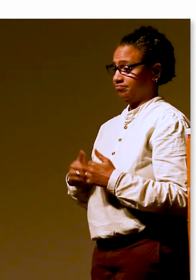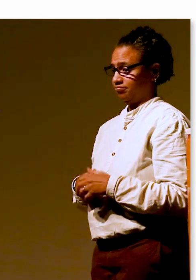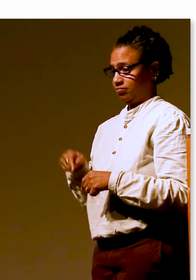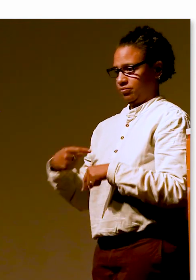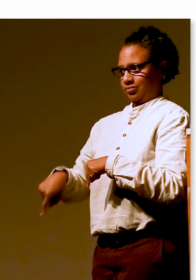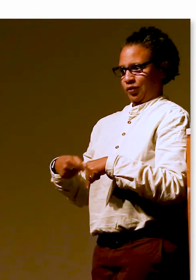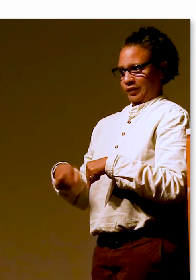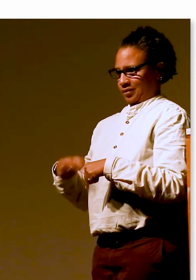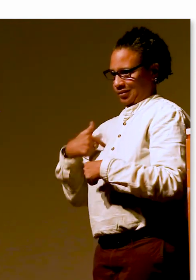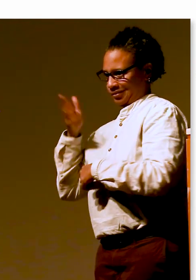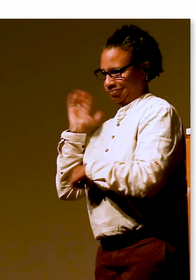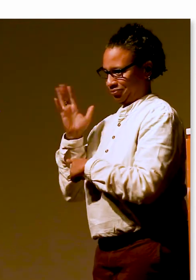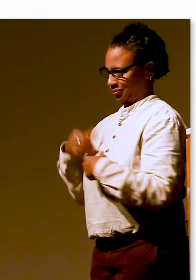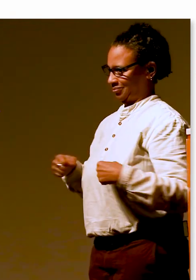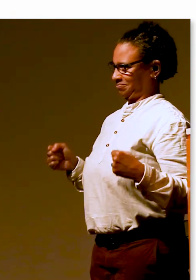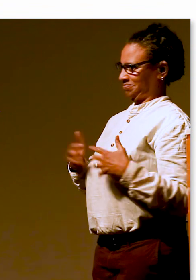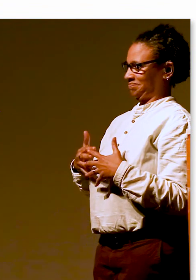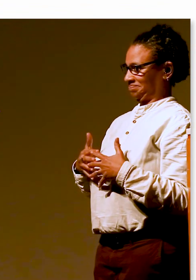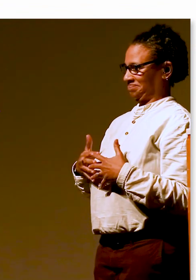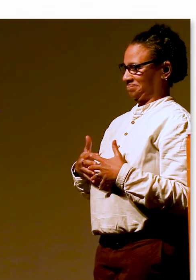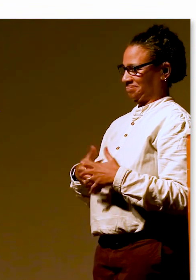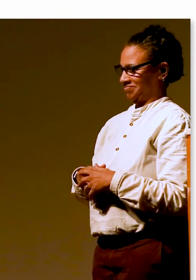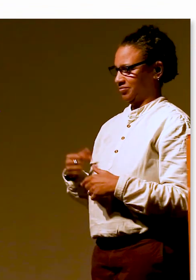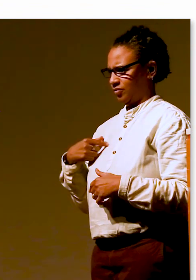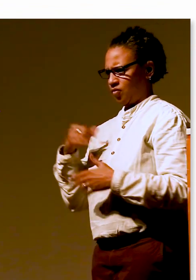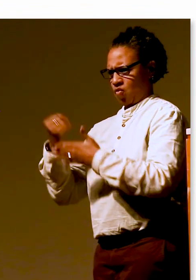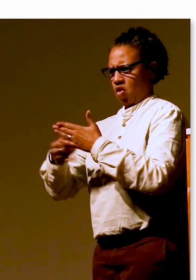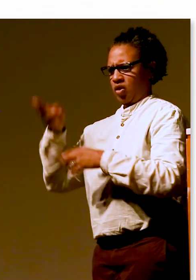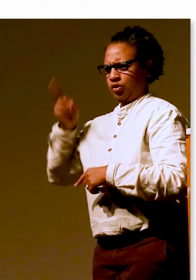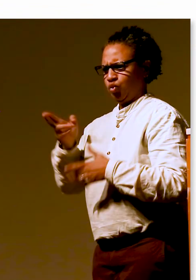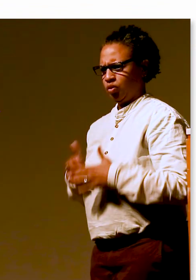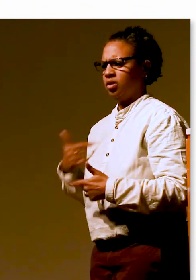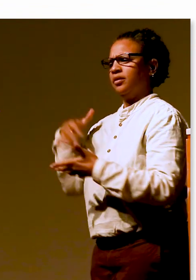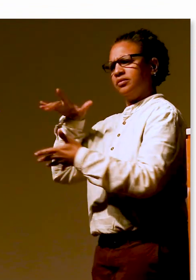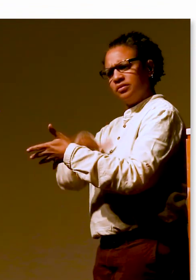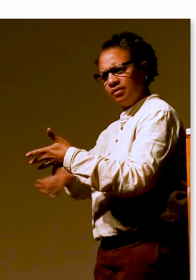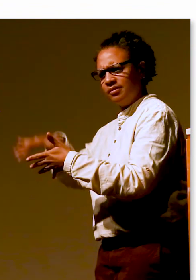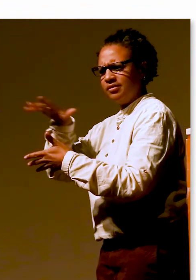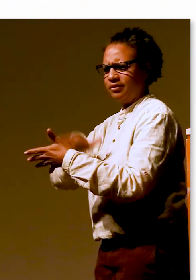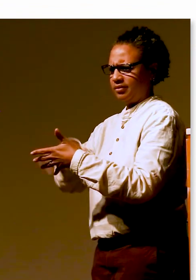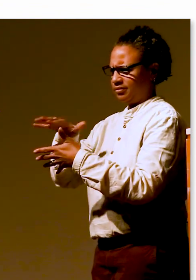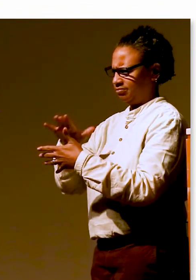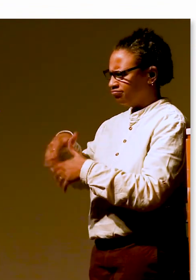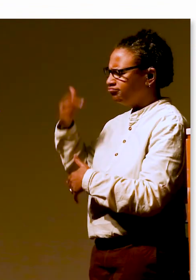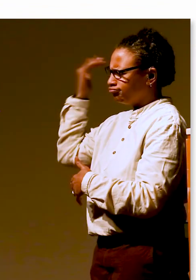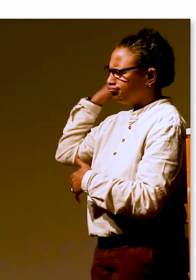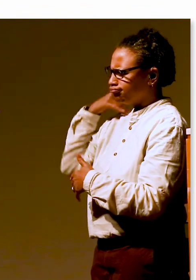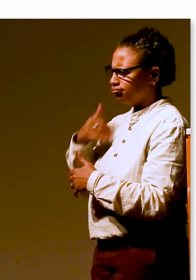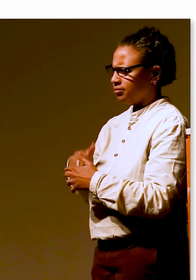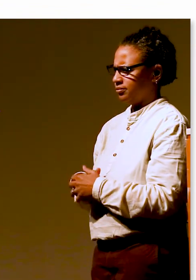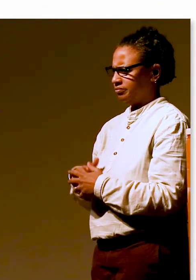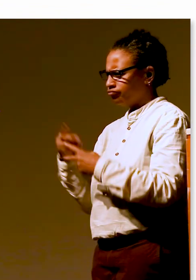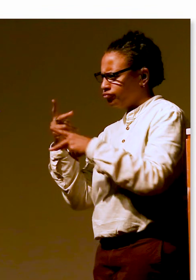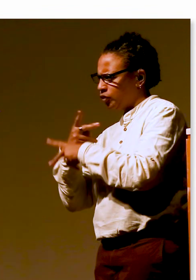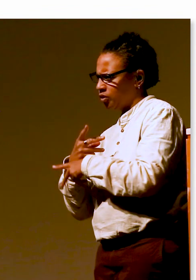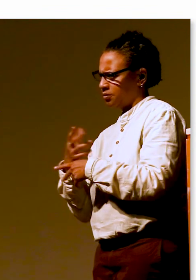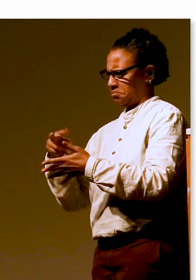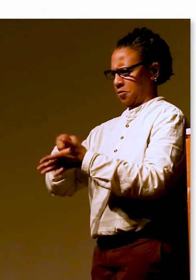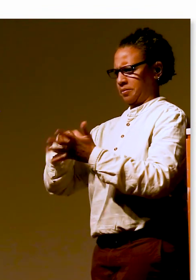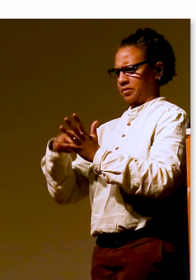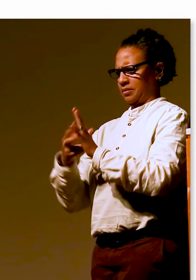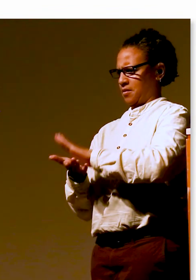art historian. I studied and did, all the checks and balances of what it means to be a curator. But